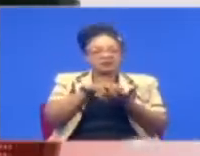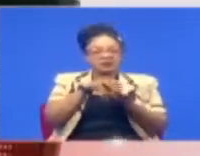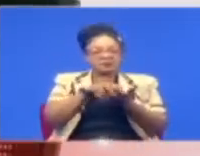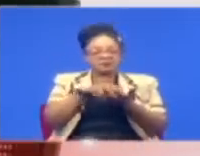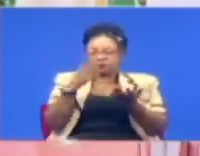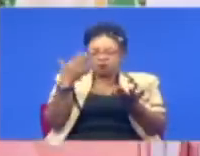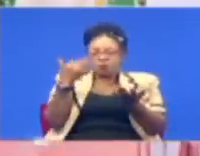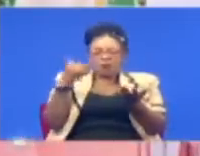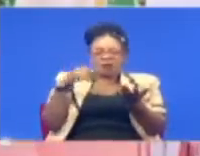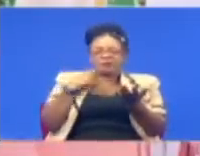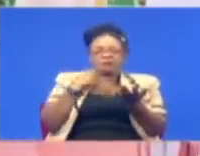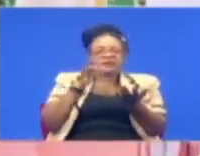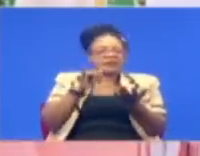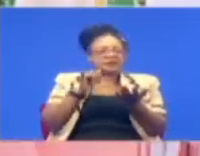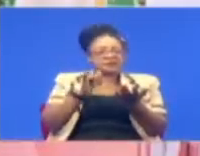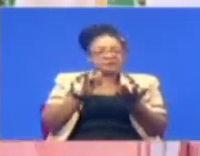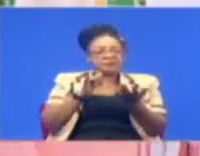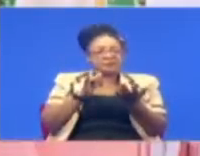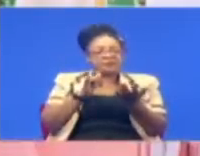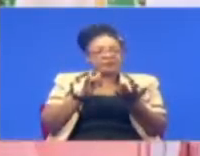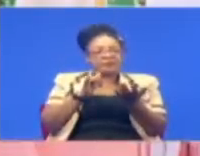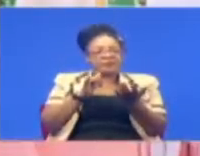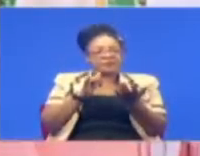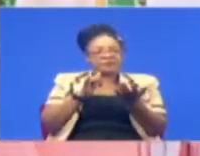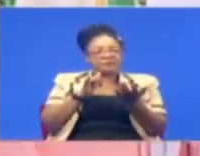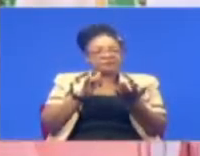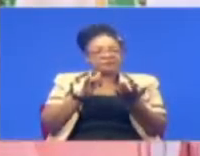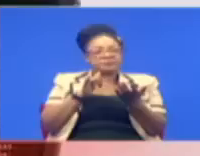why do you say so?